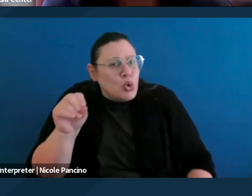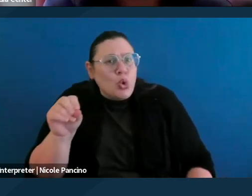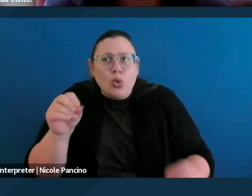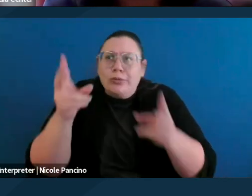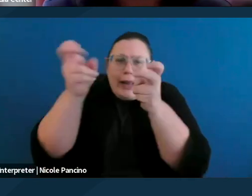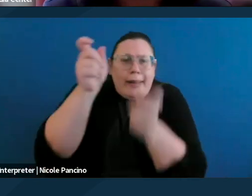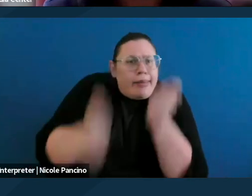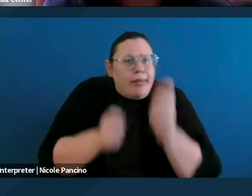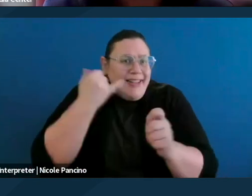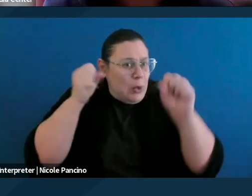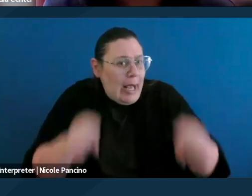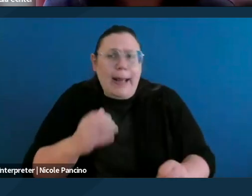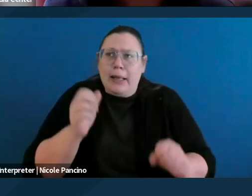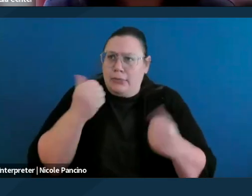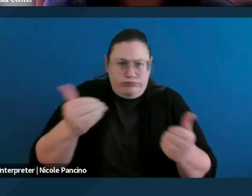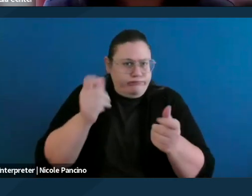can.